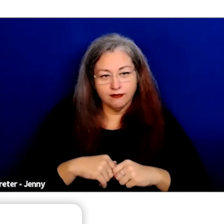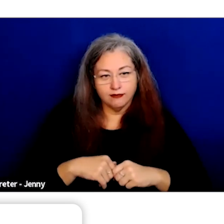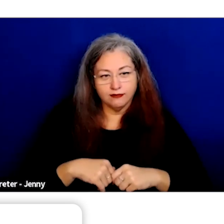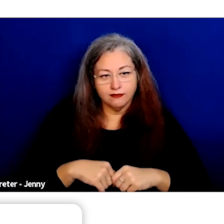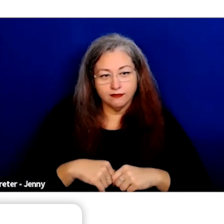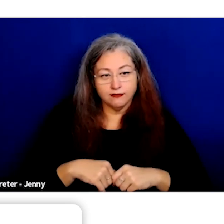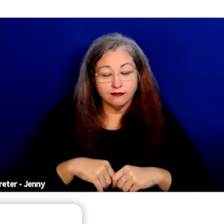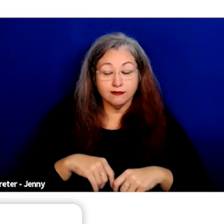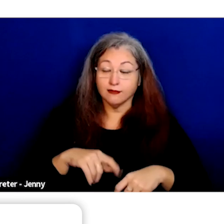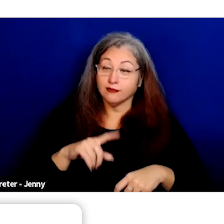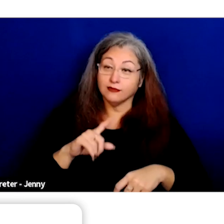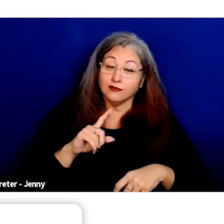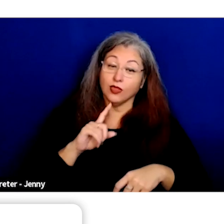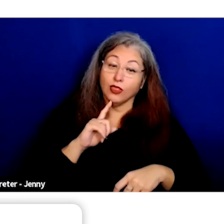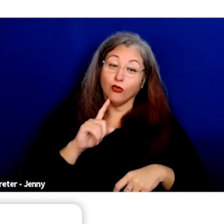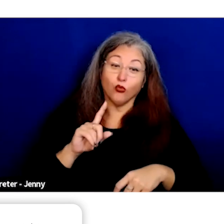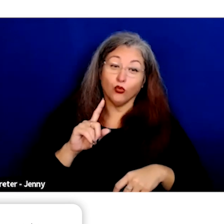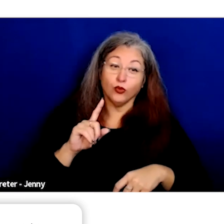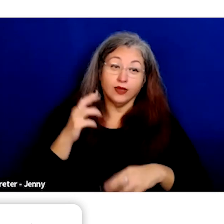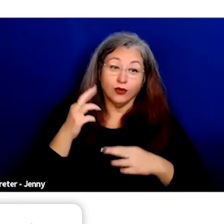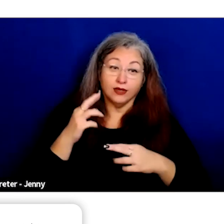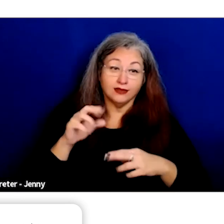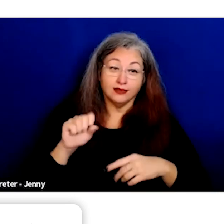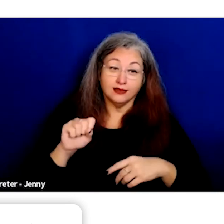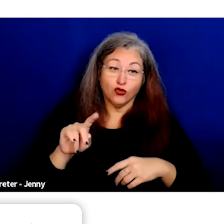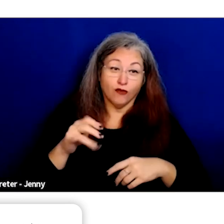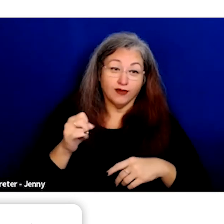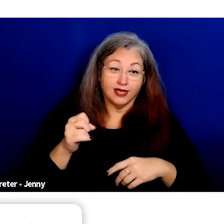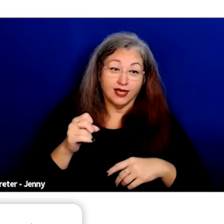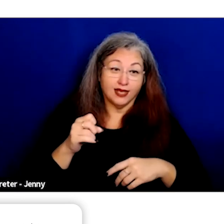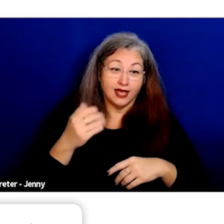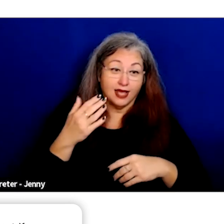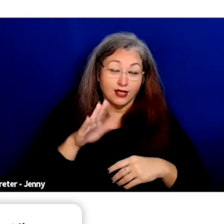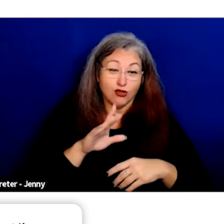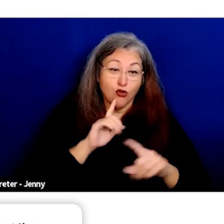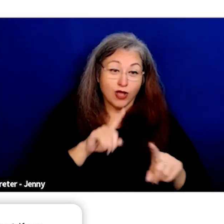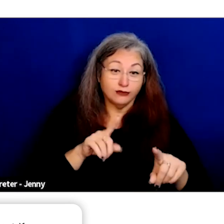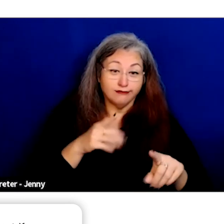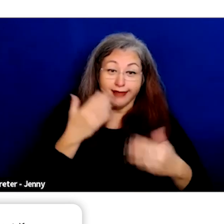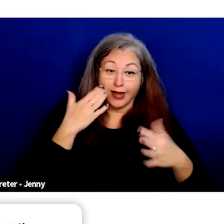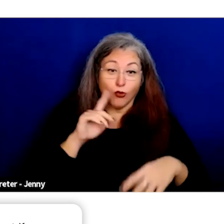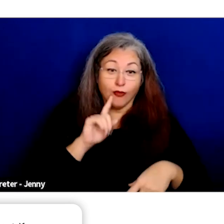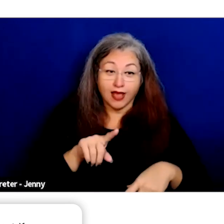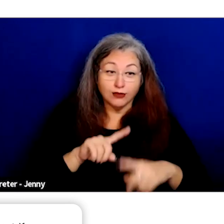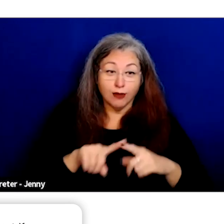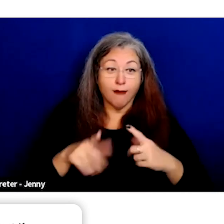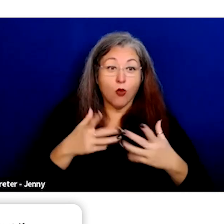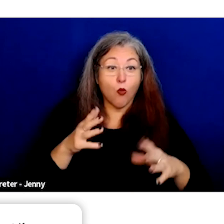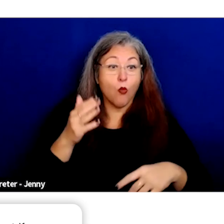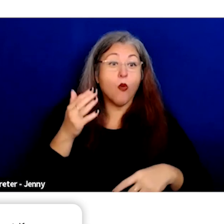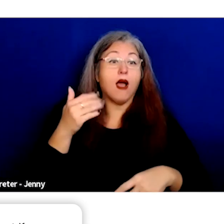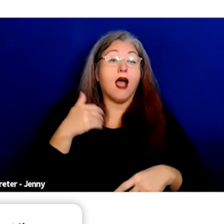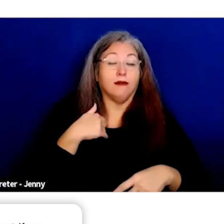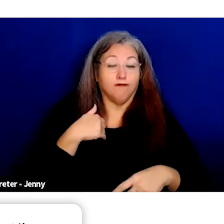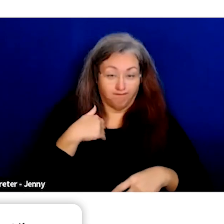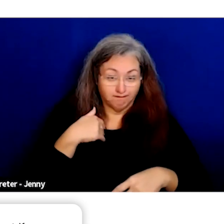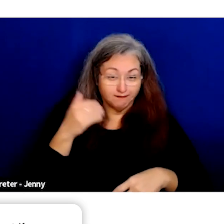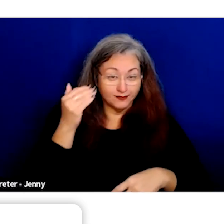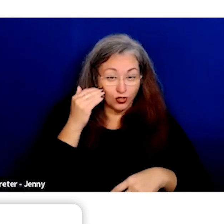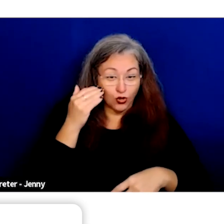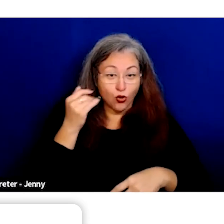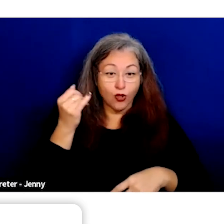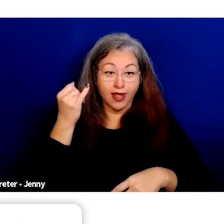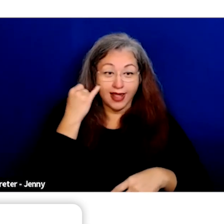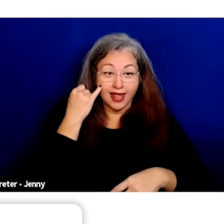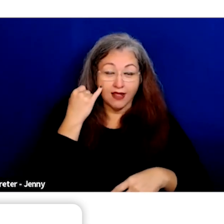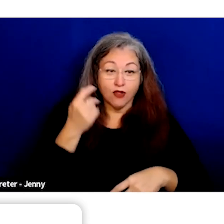the reality is, sis, Sophie, I don't know the answers to your question. What I do know is that if we can be